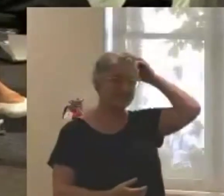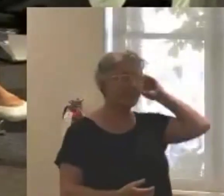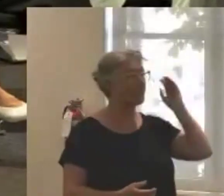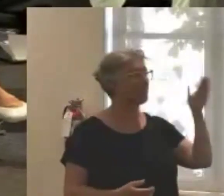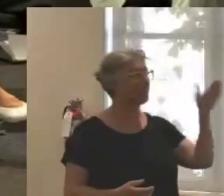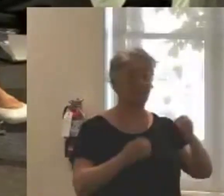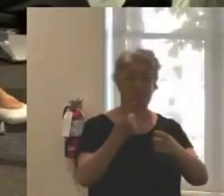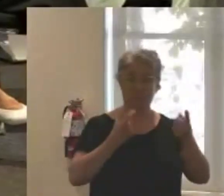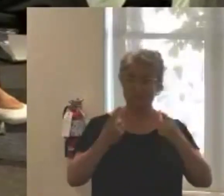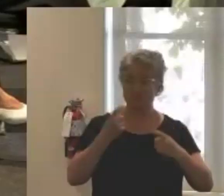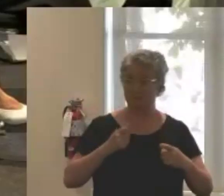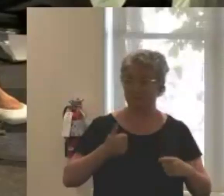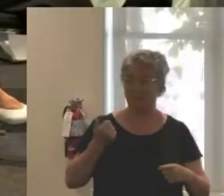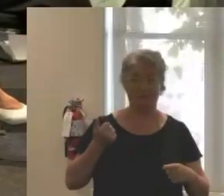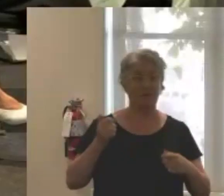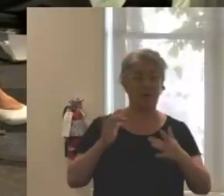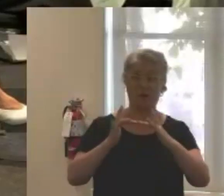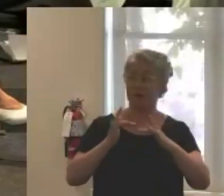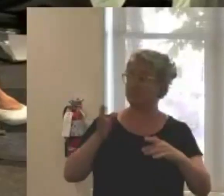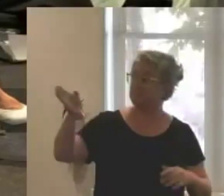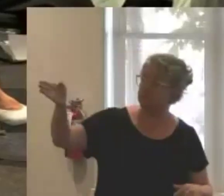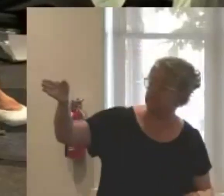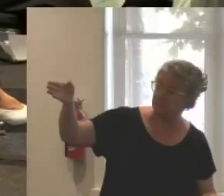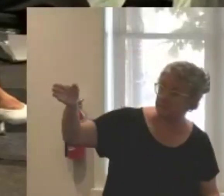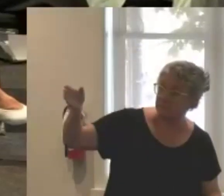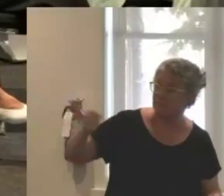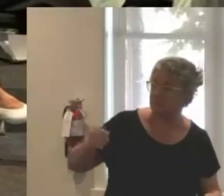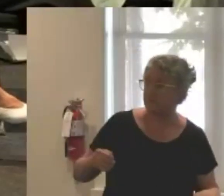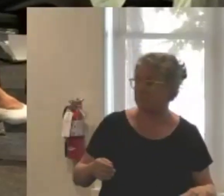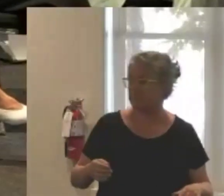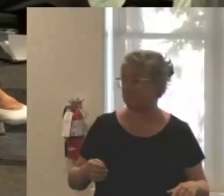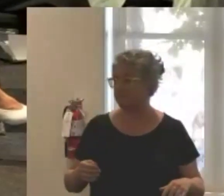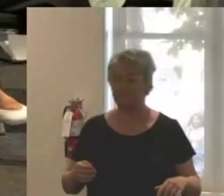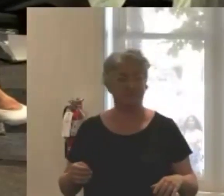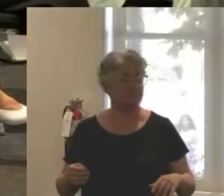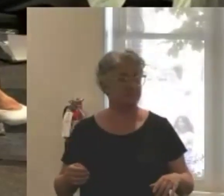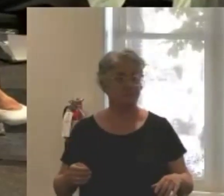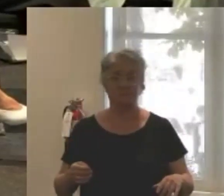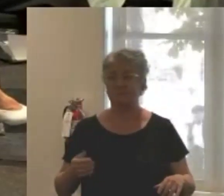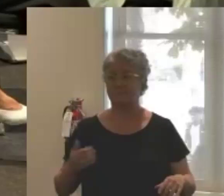More questions? Do we have any question online from online, please? We have a